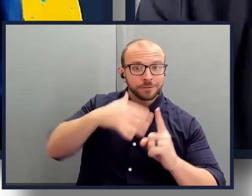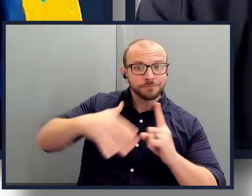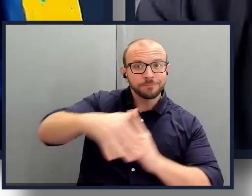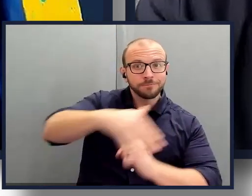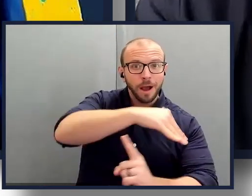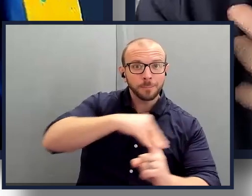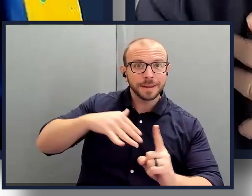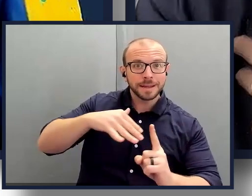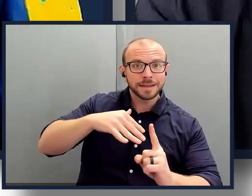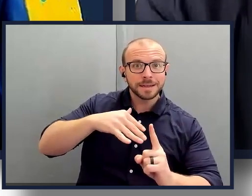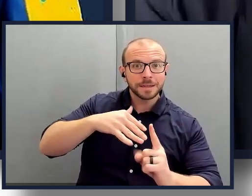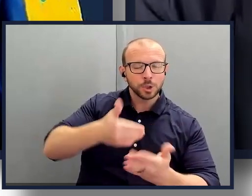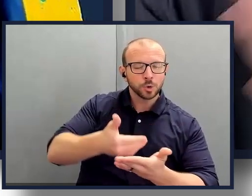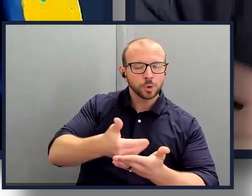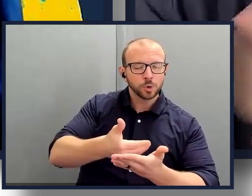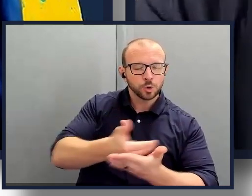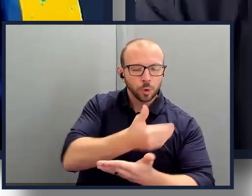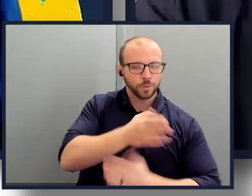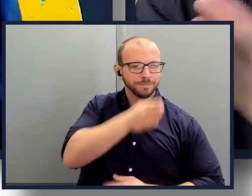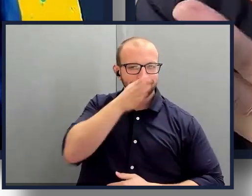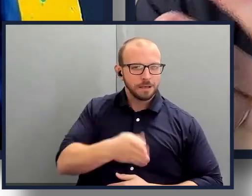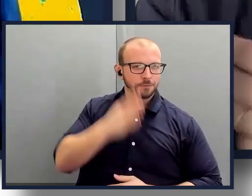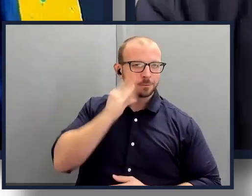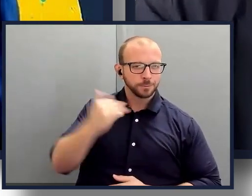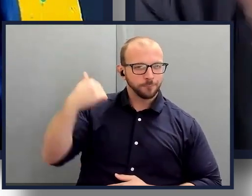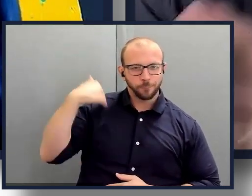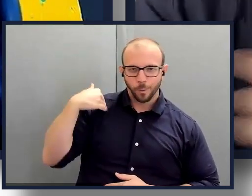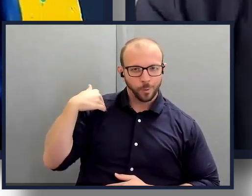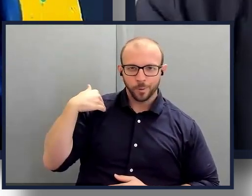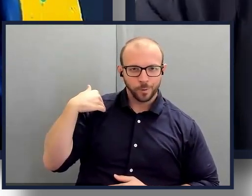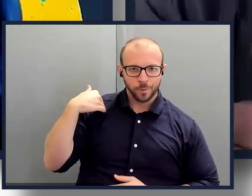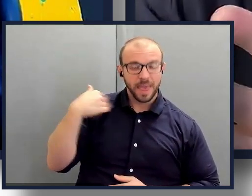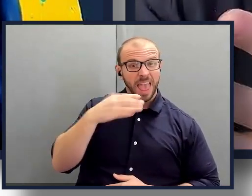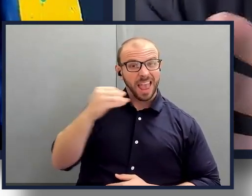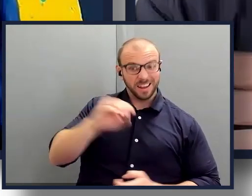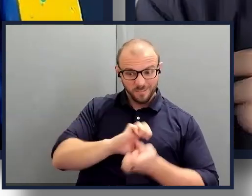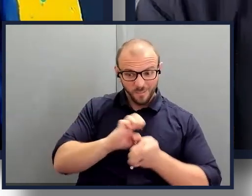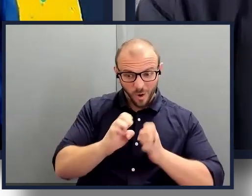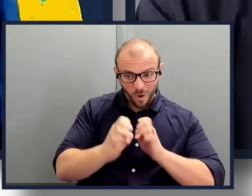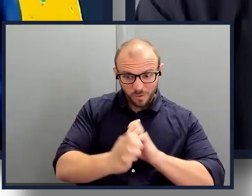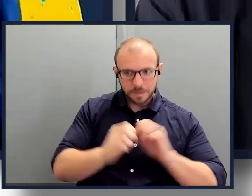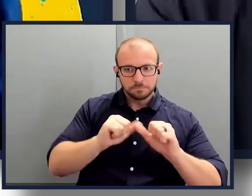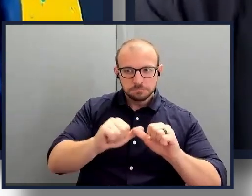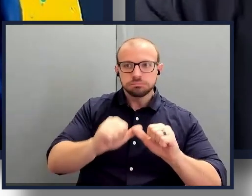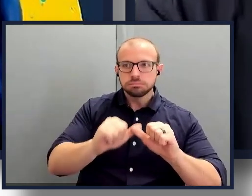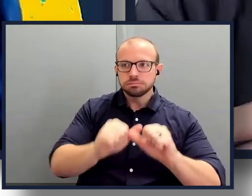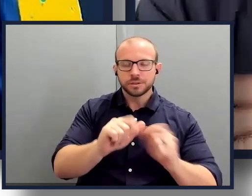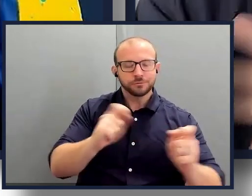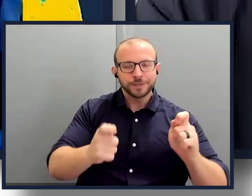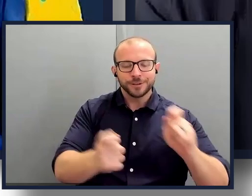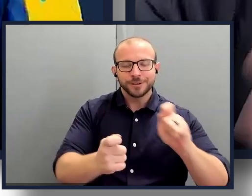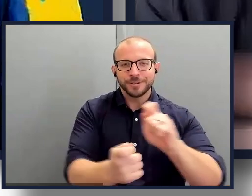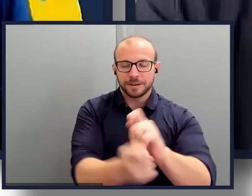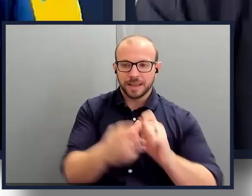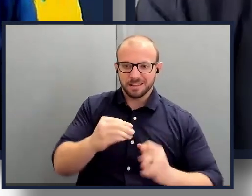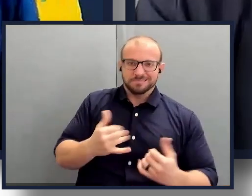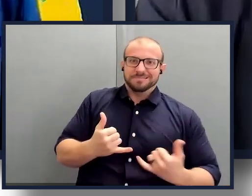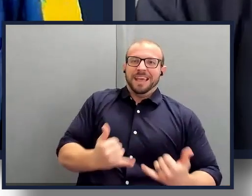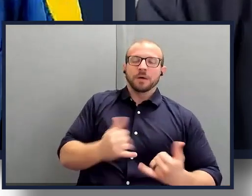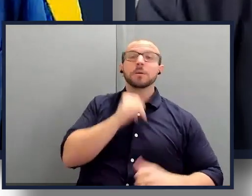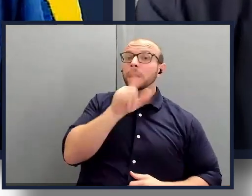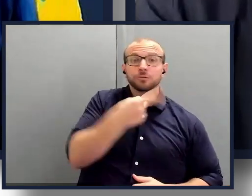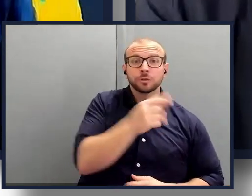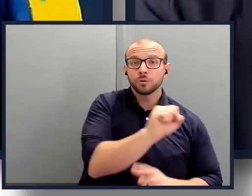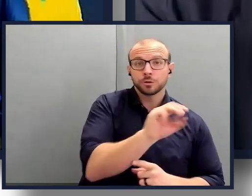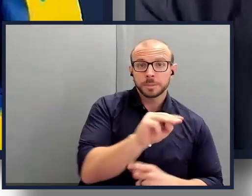before. And it's evolving rapidly and in real time. And that's not just social media, it's AI,